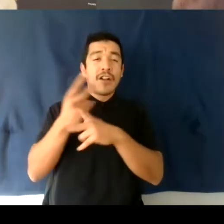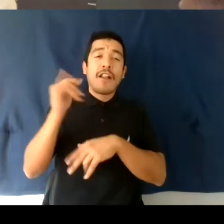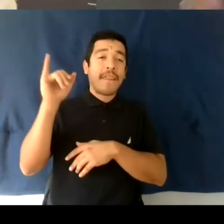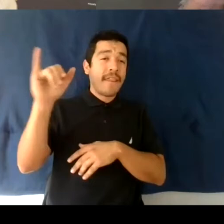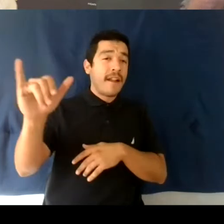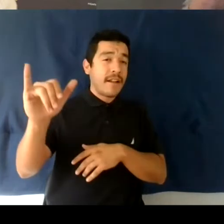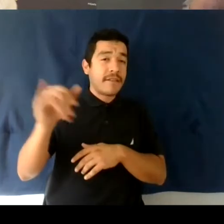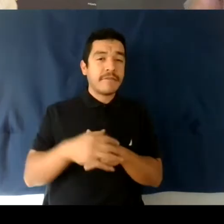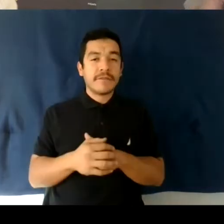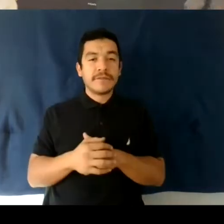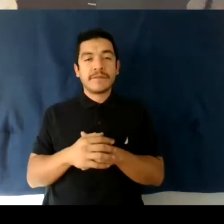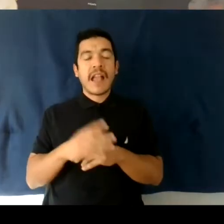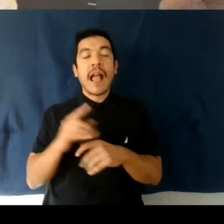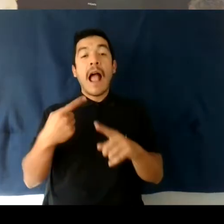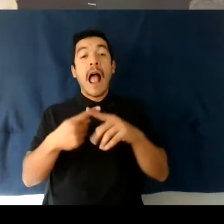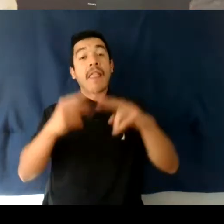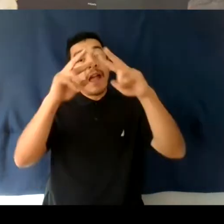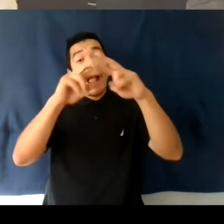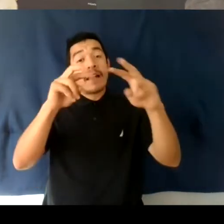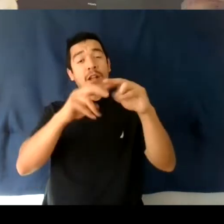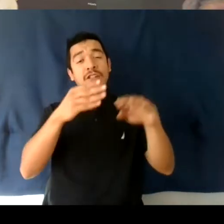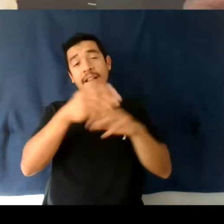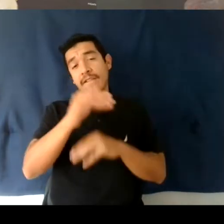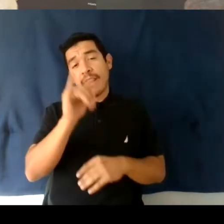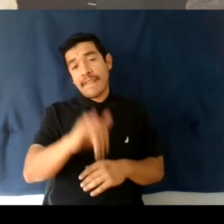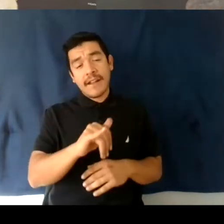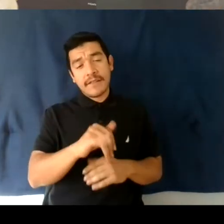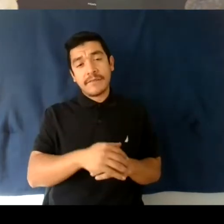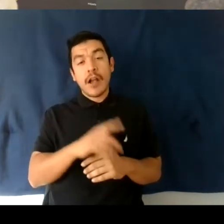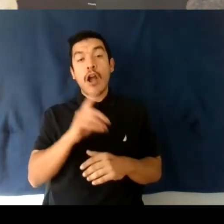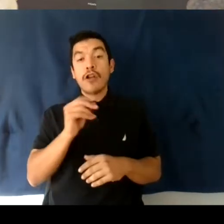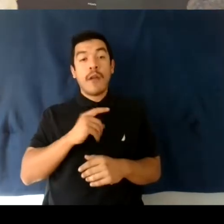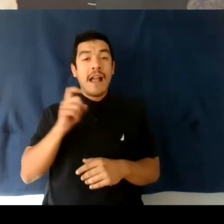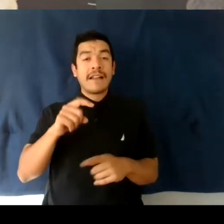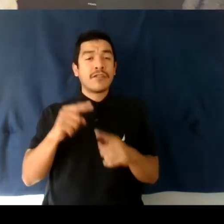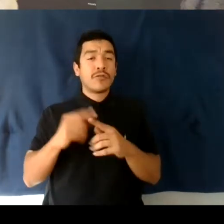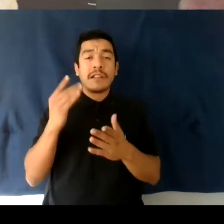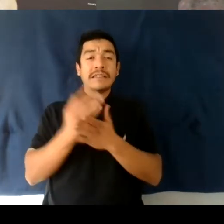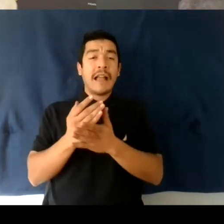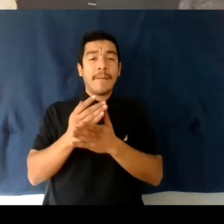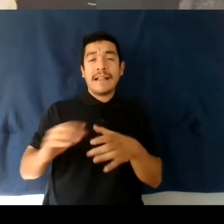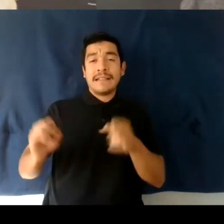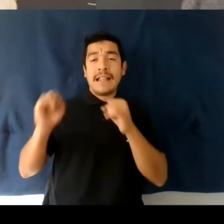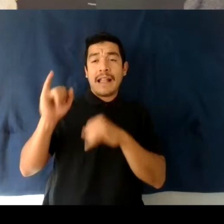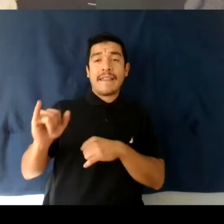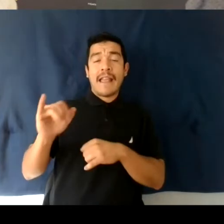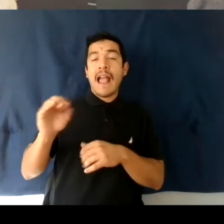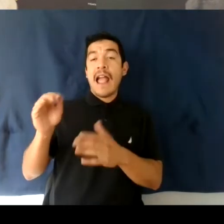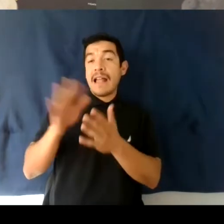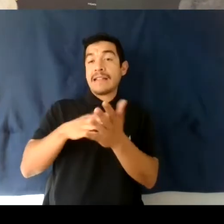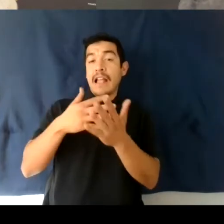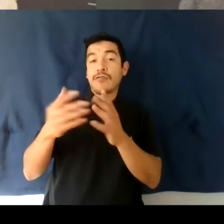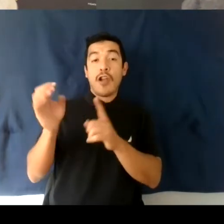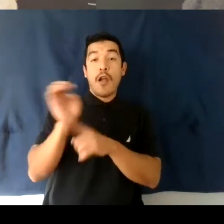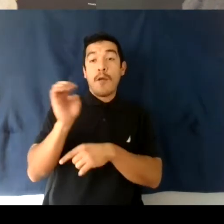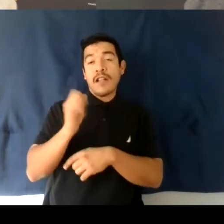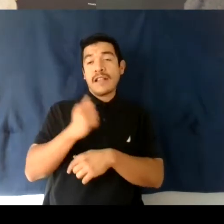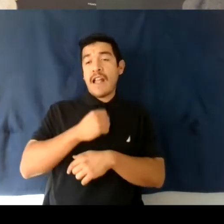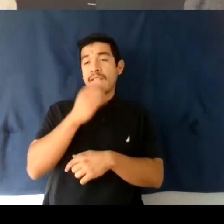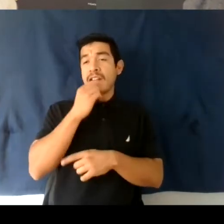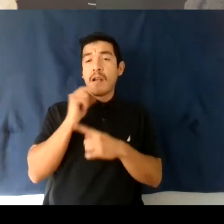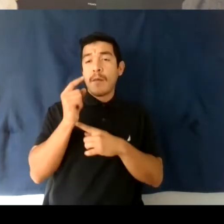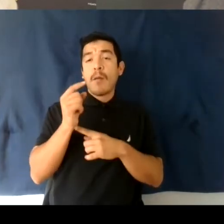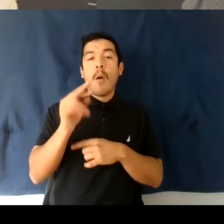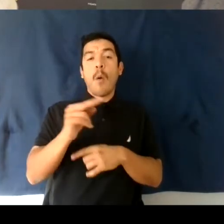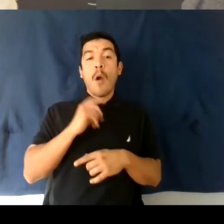then, assess accordingly. Do I need to not take on a task right now and schedule emergency, self-care moment, or